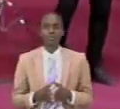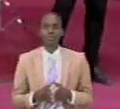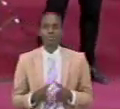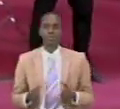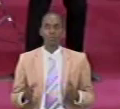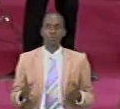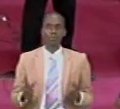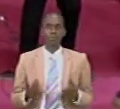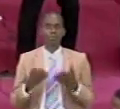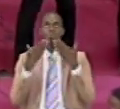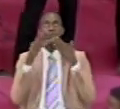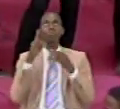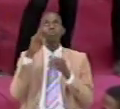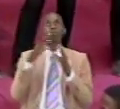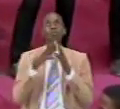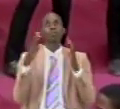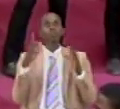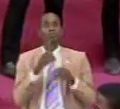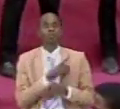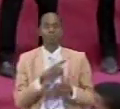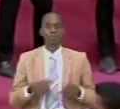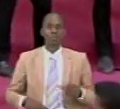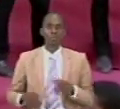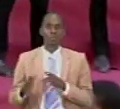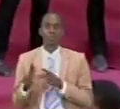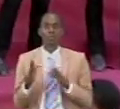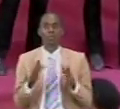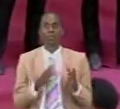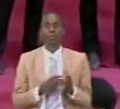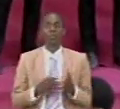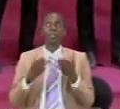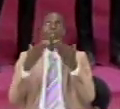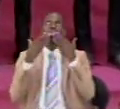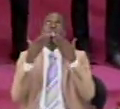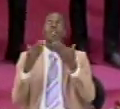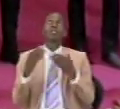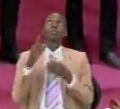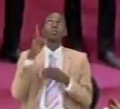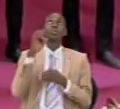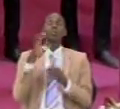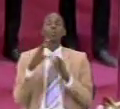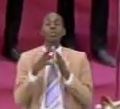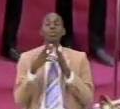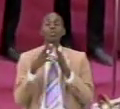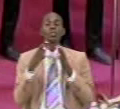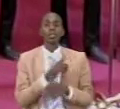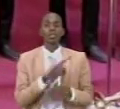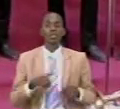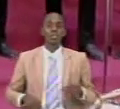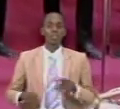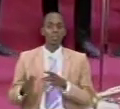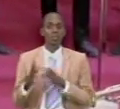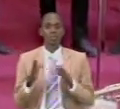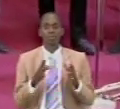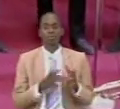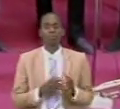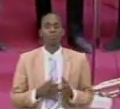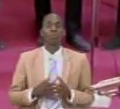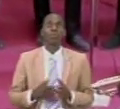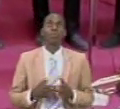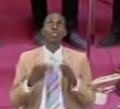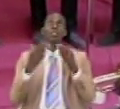thank you so much Lord Jesus thank you so much Lord Jesus